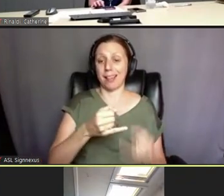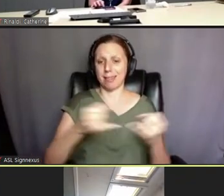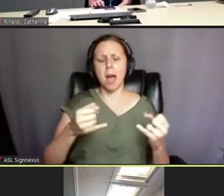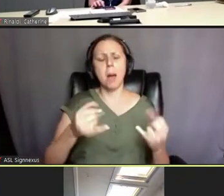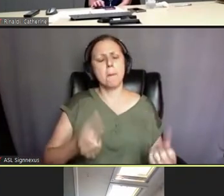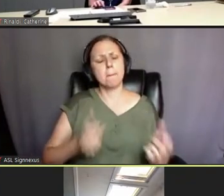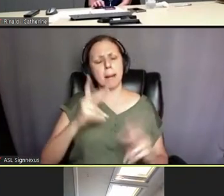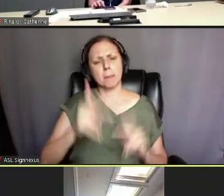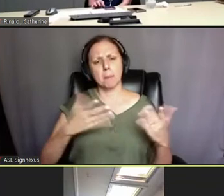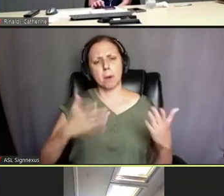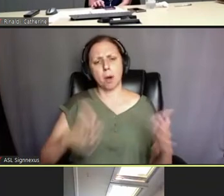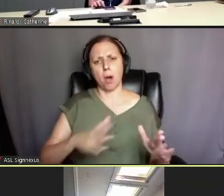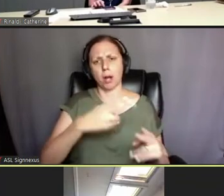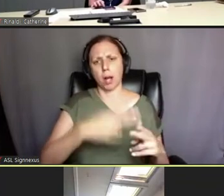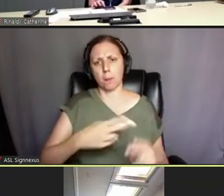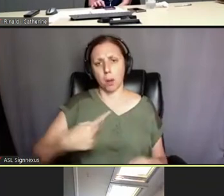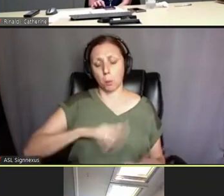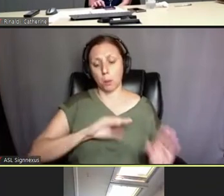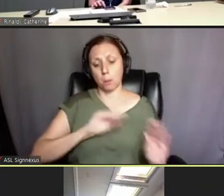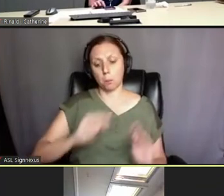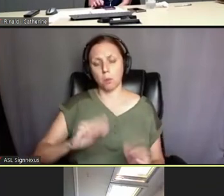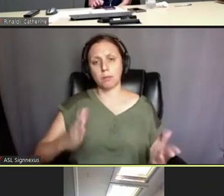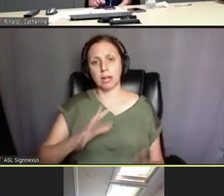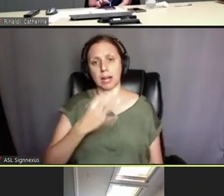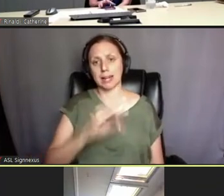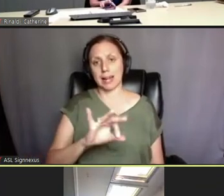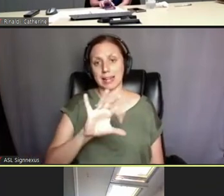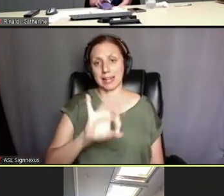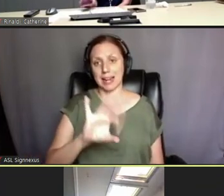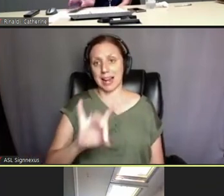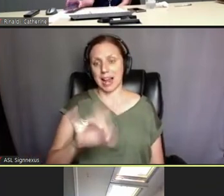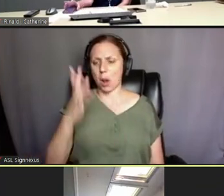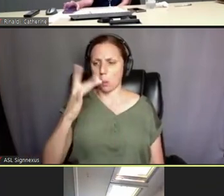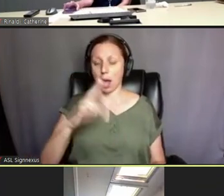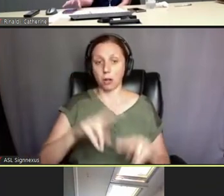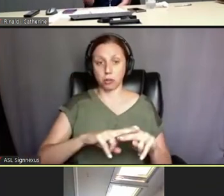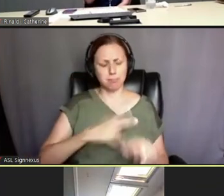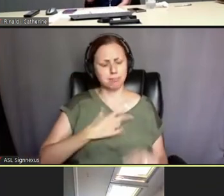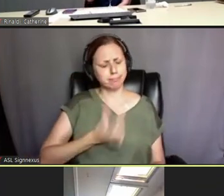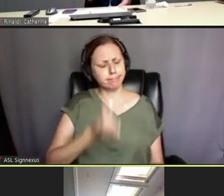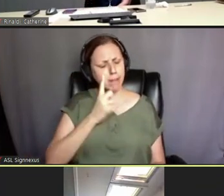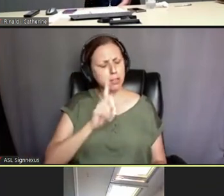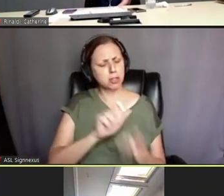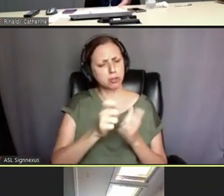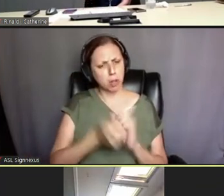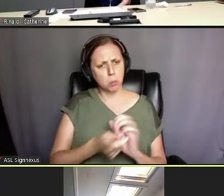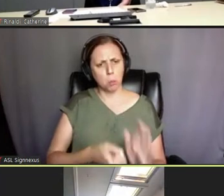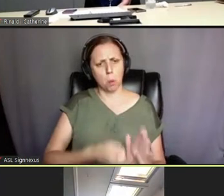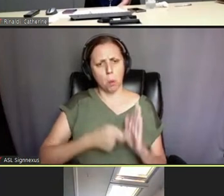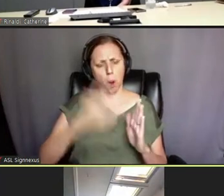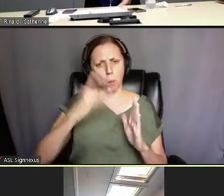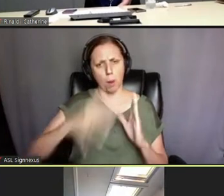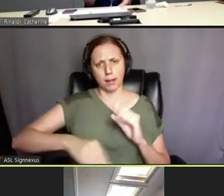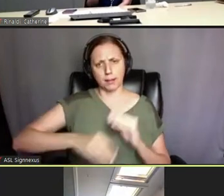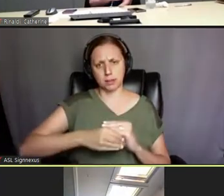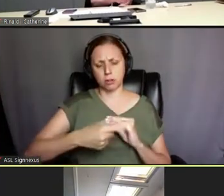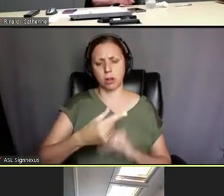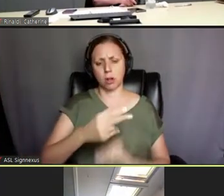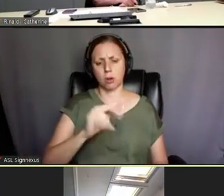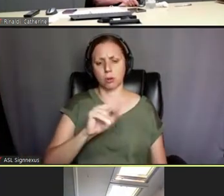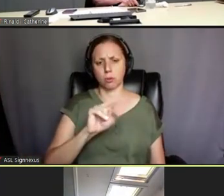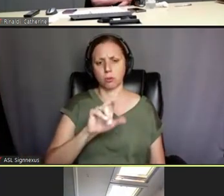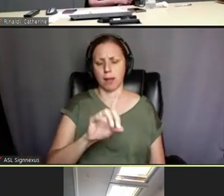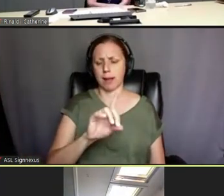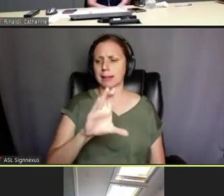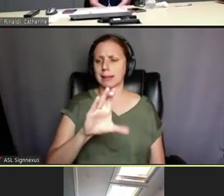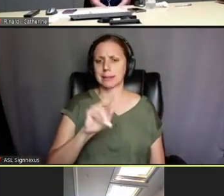town in 1998 was due to the train line. While I understand that some changes are needed with the additional Grand Central access, you need to be